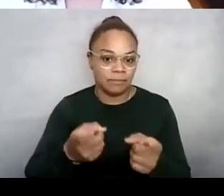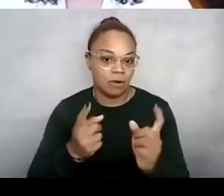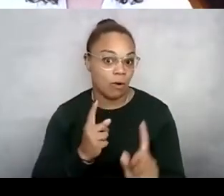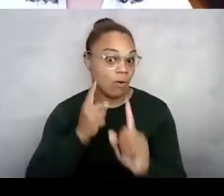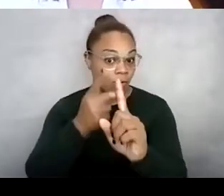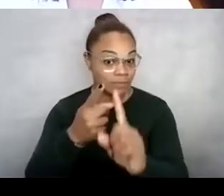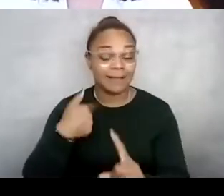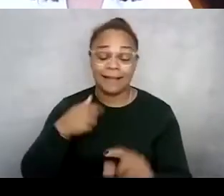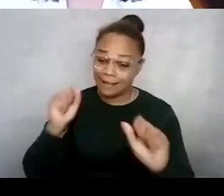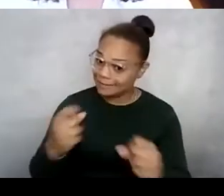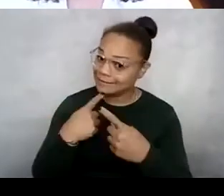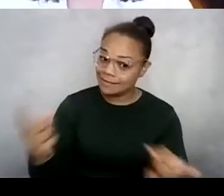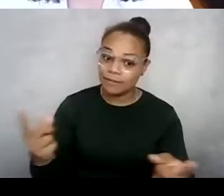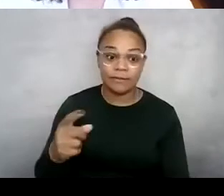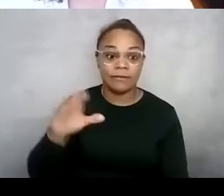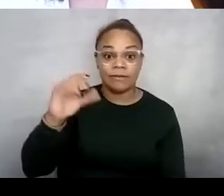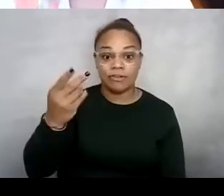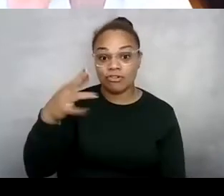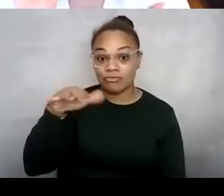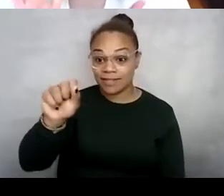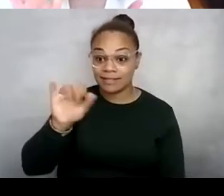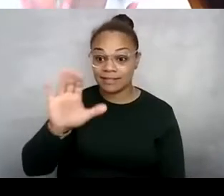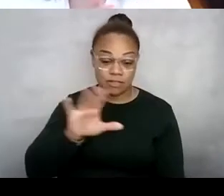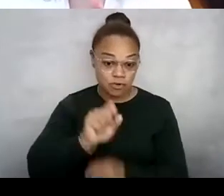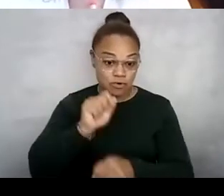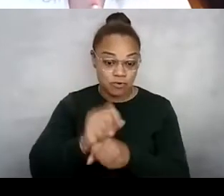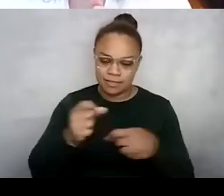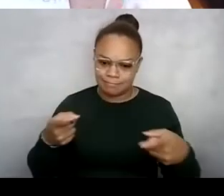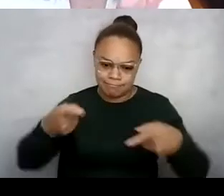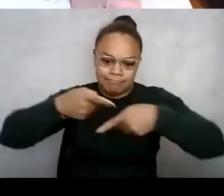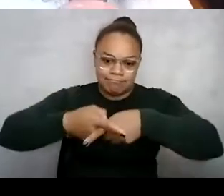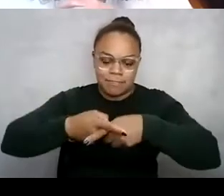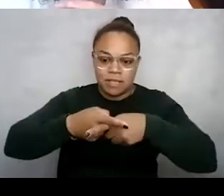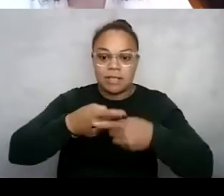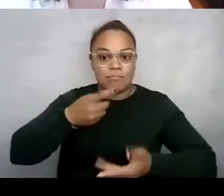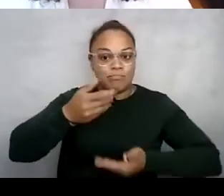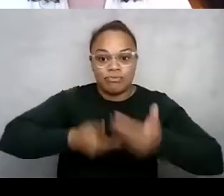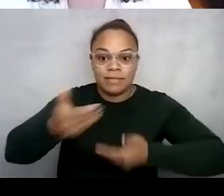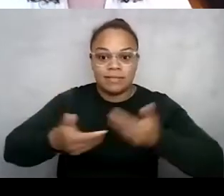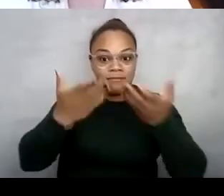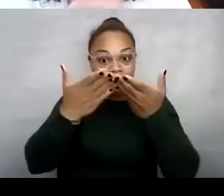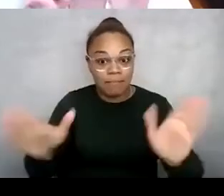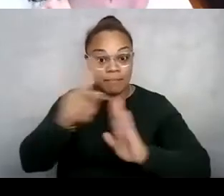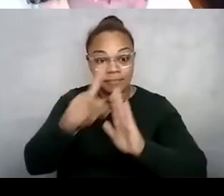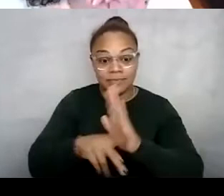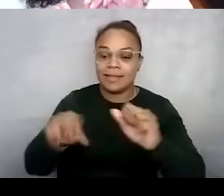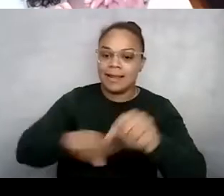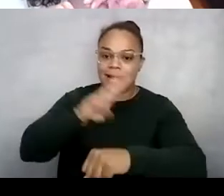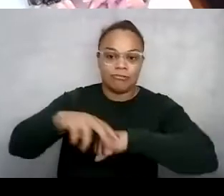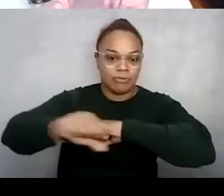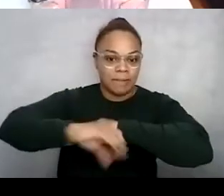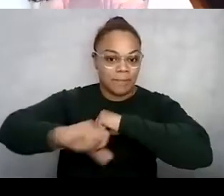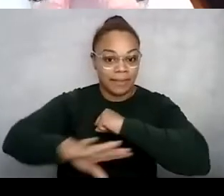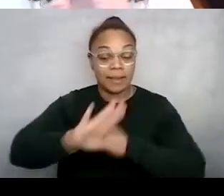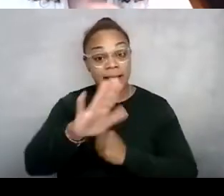Chris's work centers at the intersection of progressive public policy, national campaigns, and his